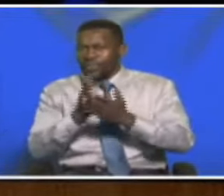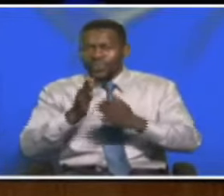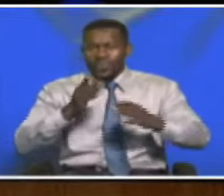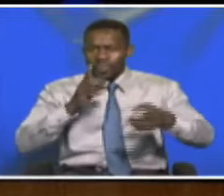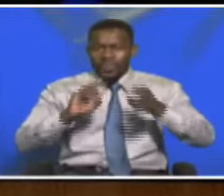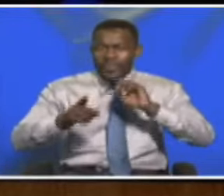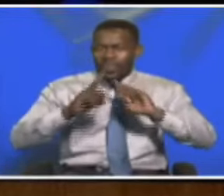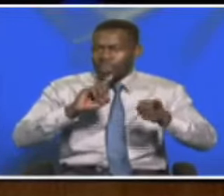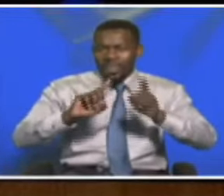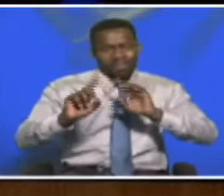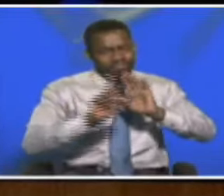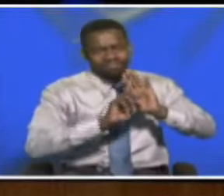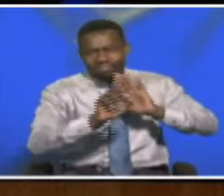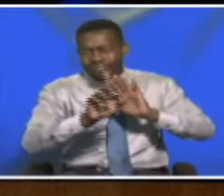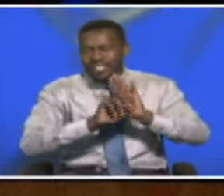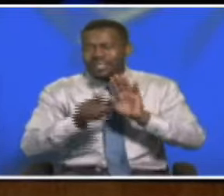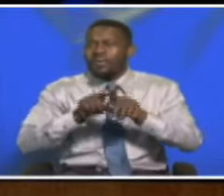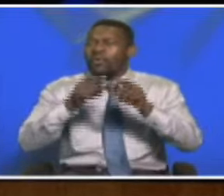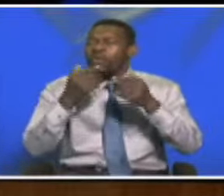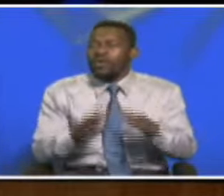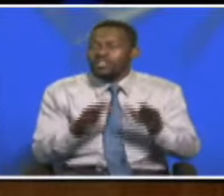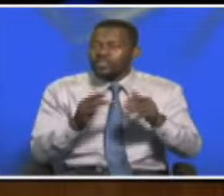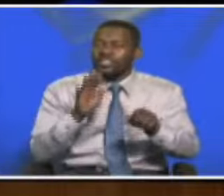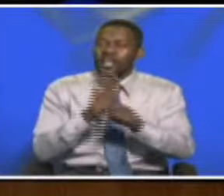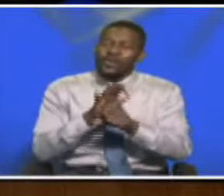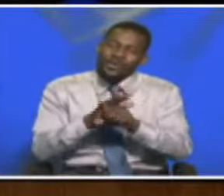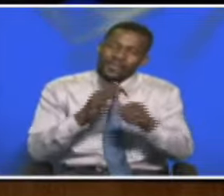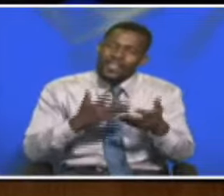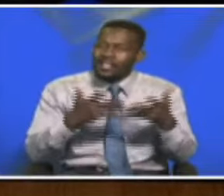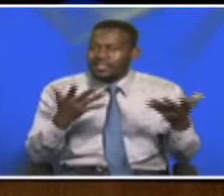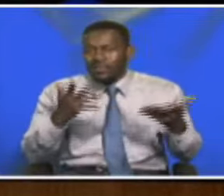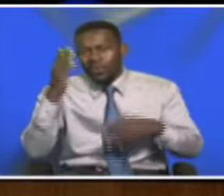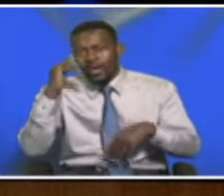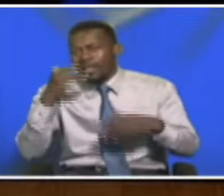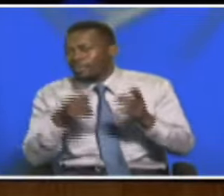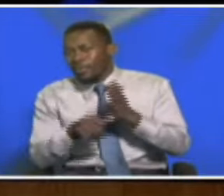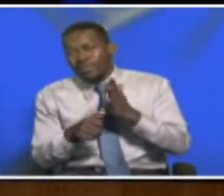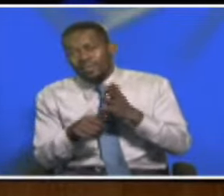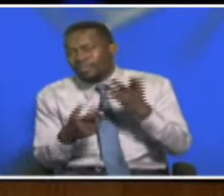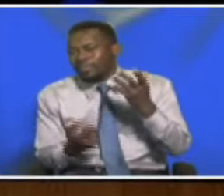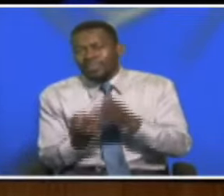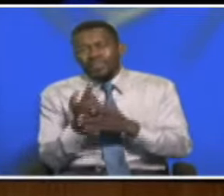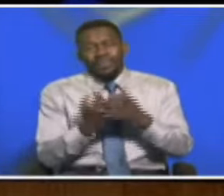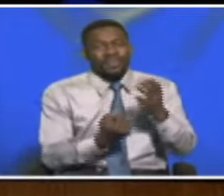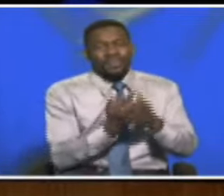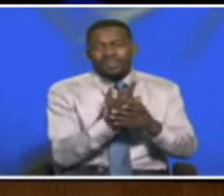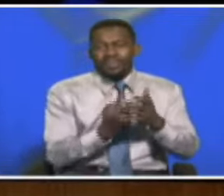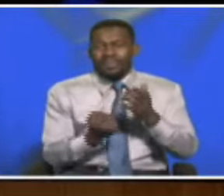expressed fear of incurring heavy losses due to the chaos, as our reporter Fred Kagonye reports.